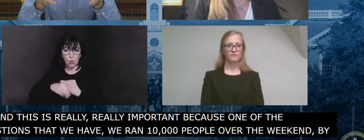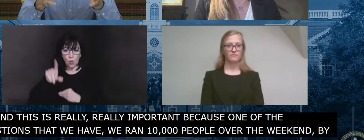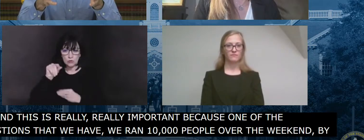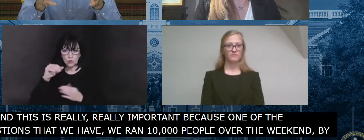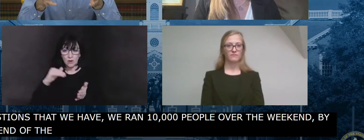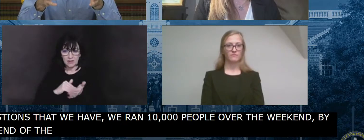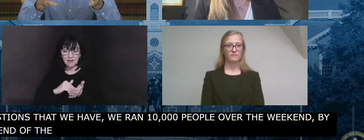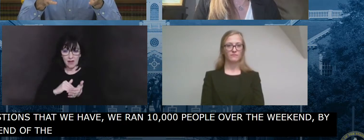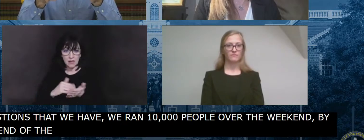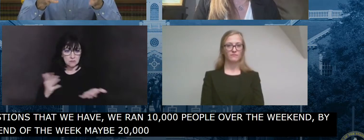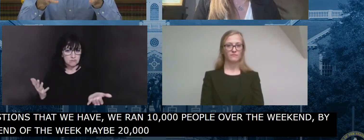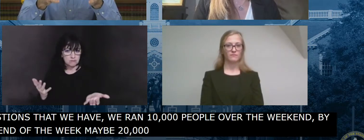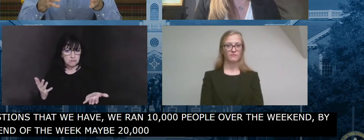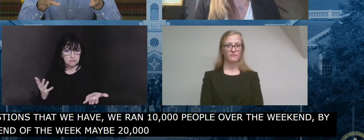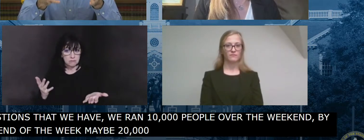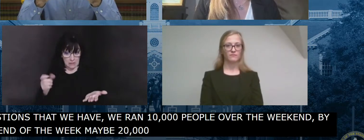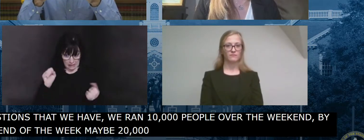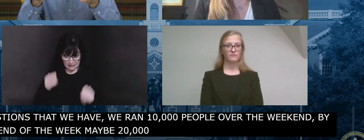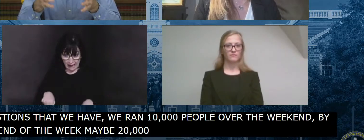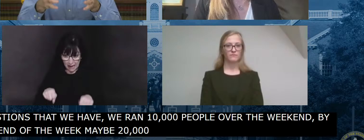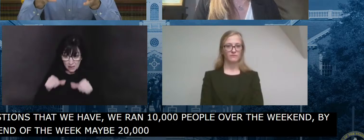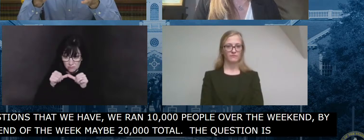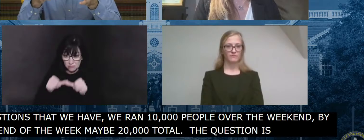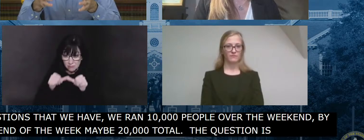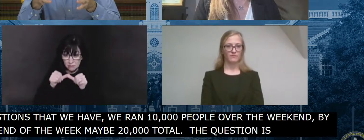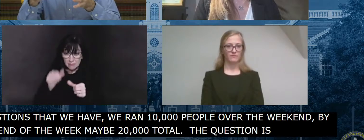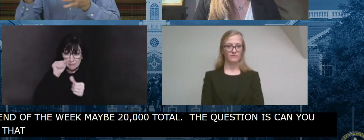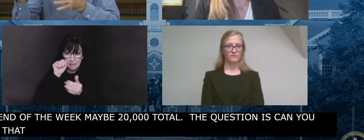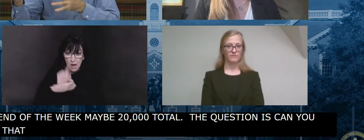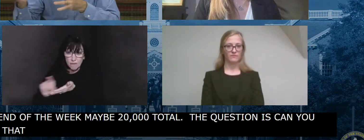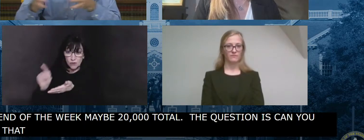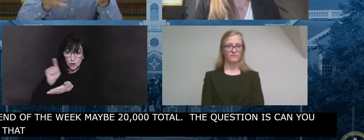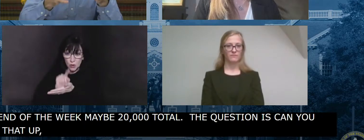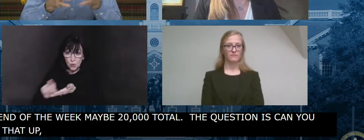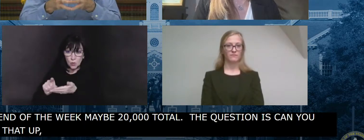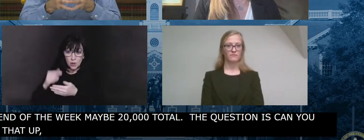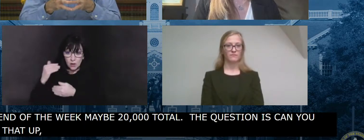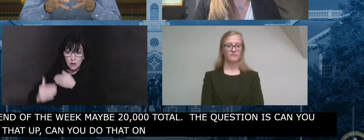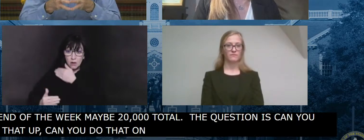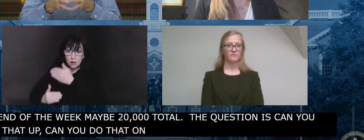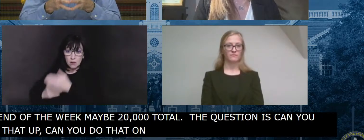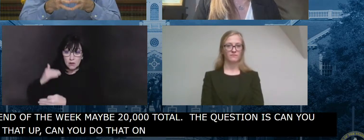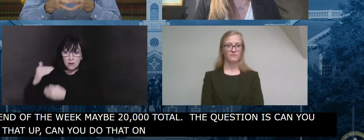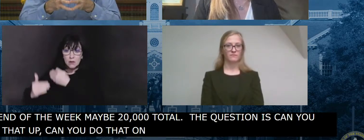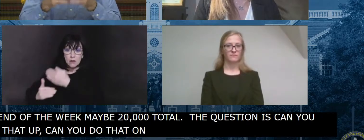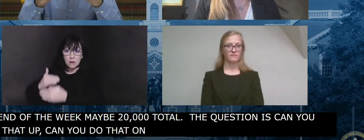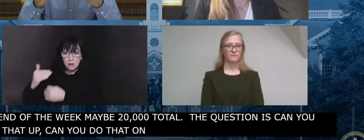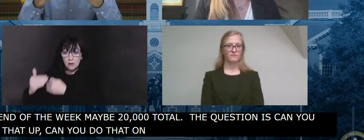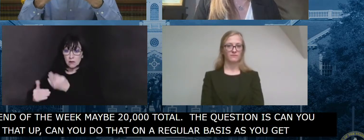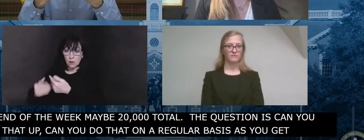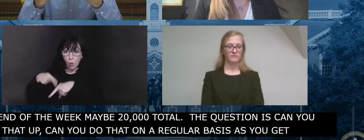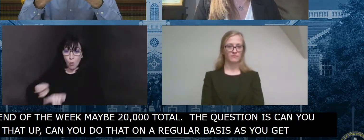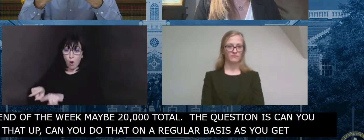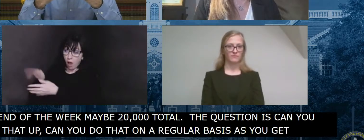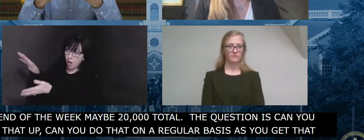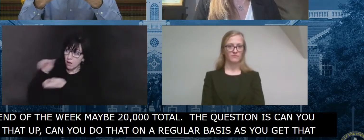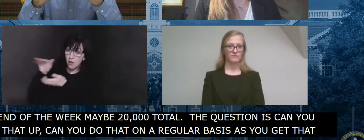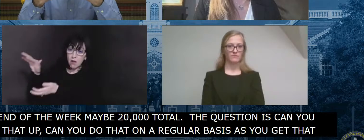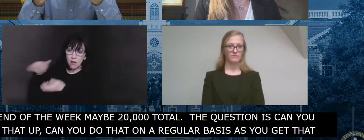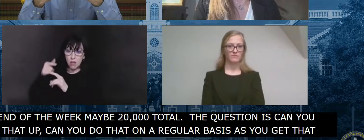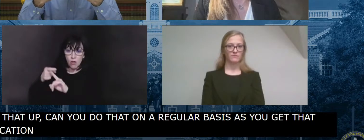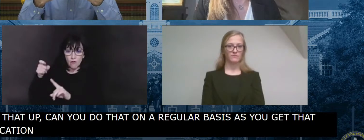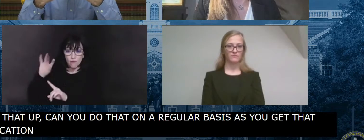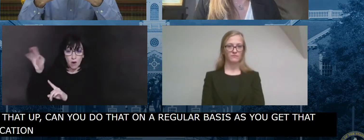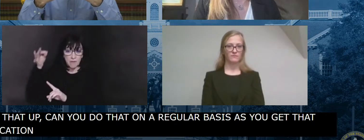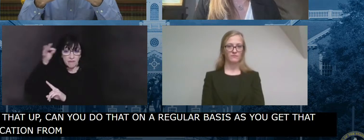that up? Can you do that on a regular basis as you get that allocation from the federal government? We have to prove that we can. I